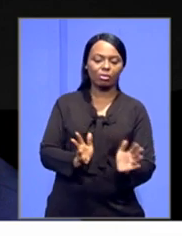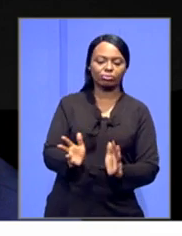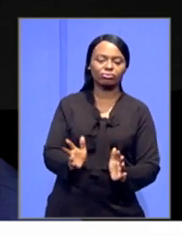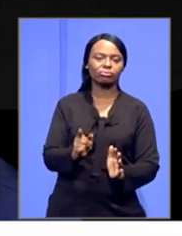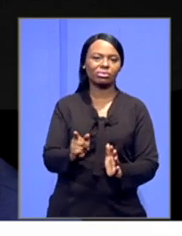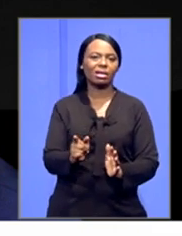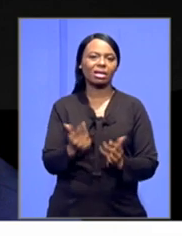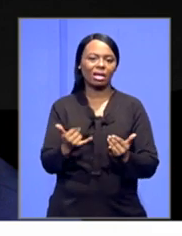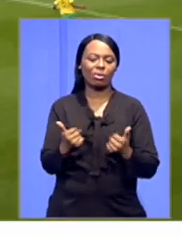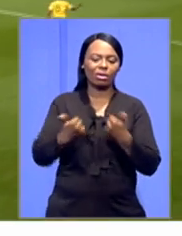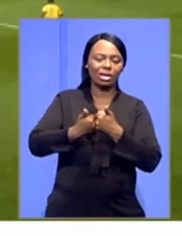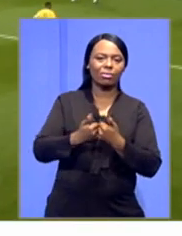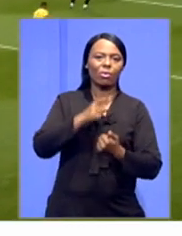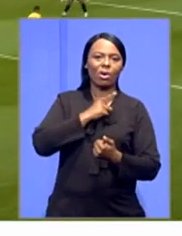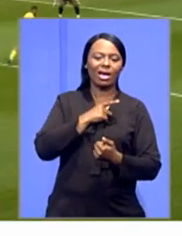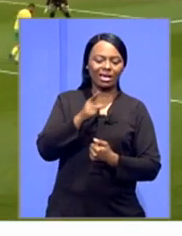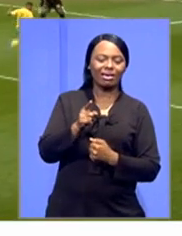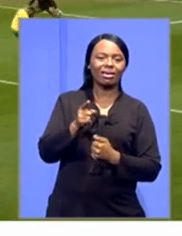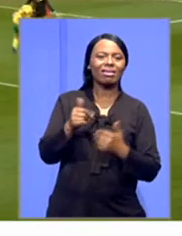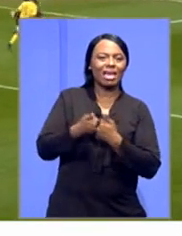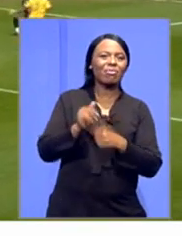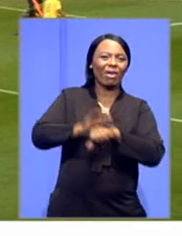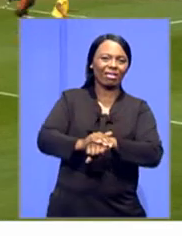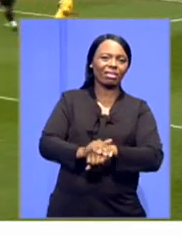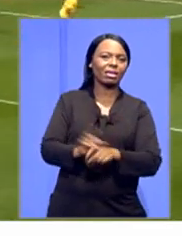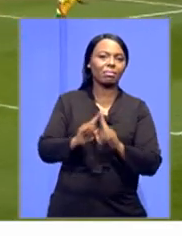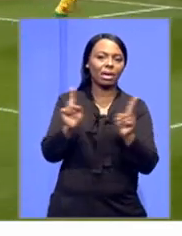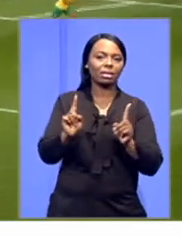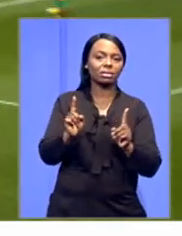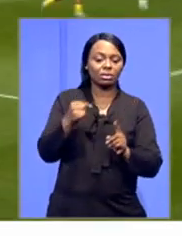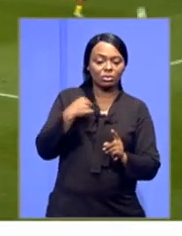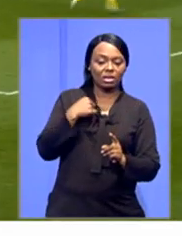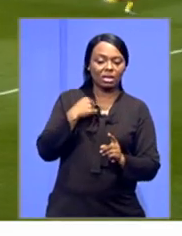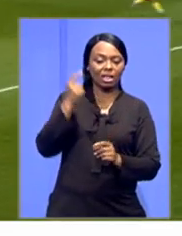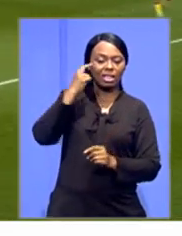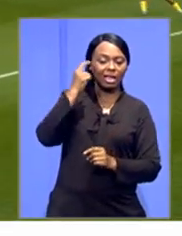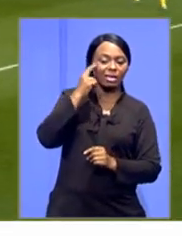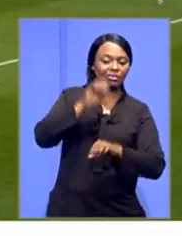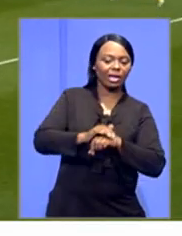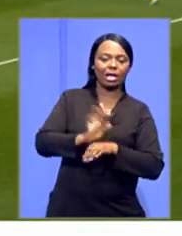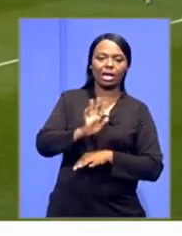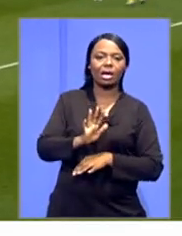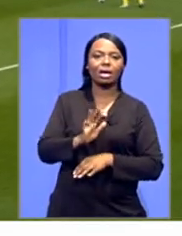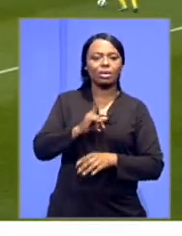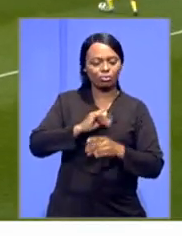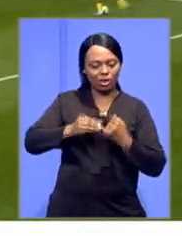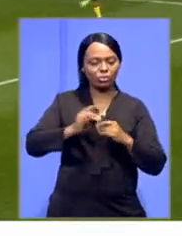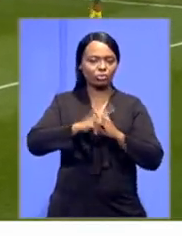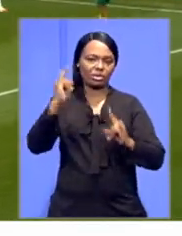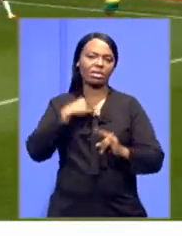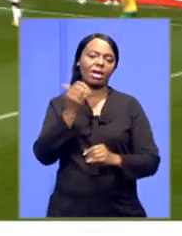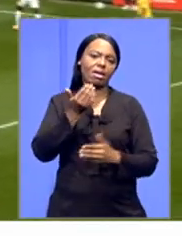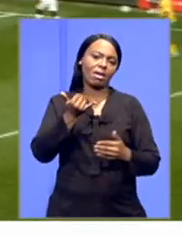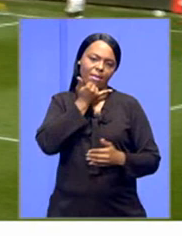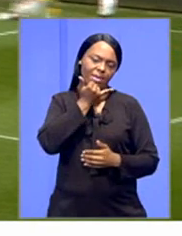played that game, because it was a friendly game, but we didn't see that. They tried to win it, so I'm very happy with the performance. There will be